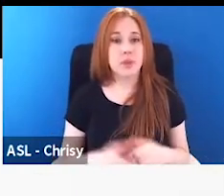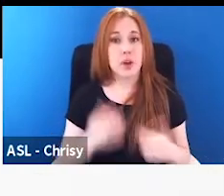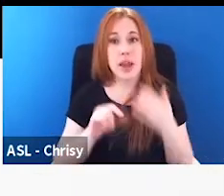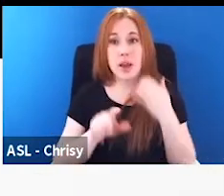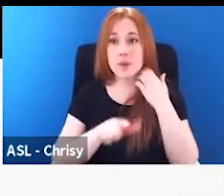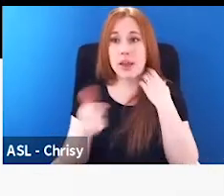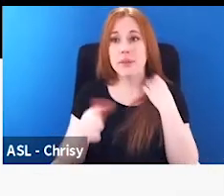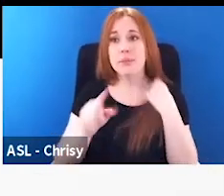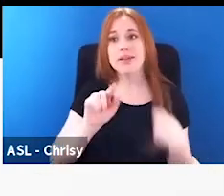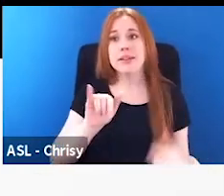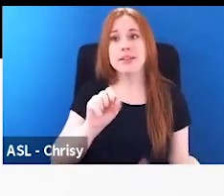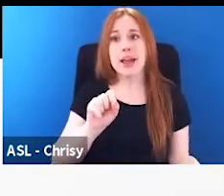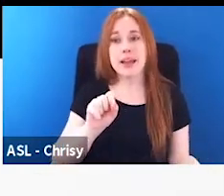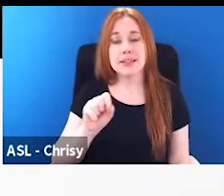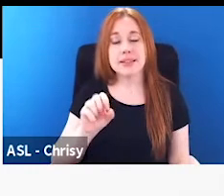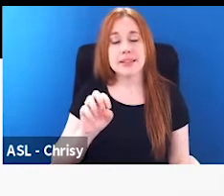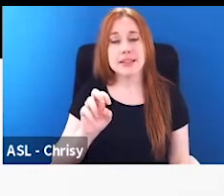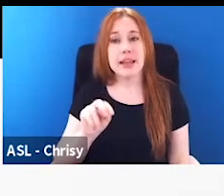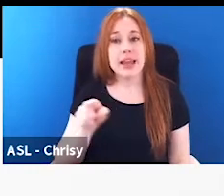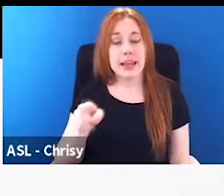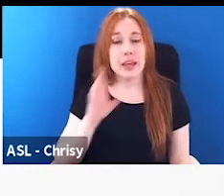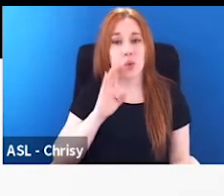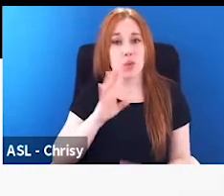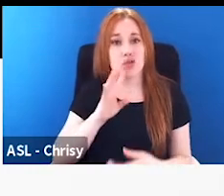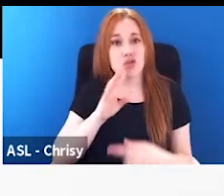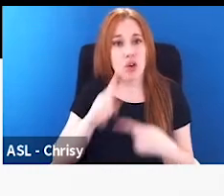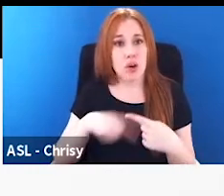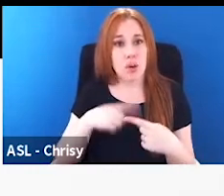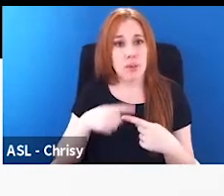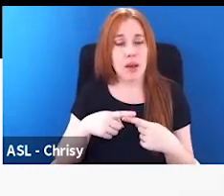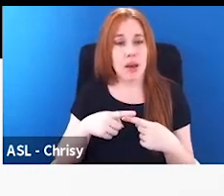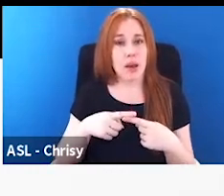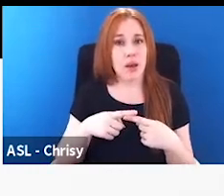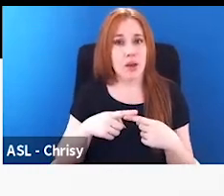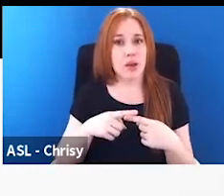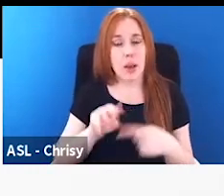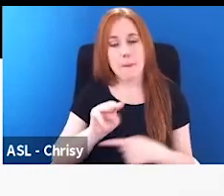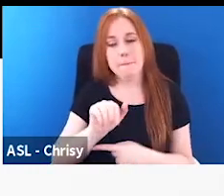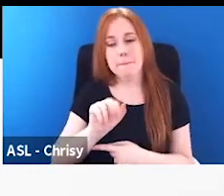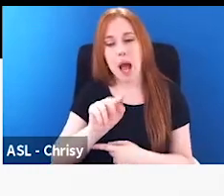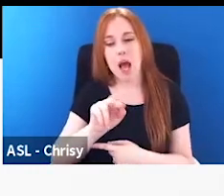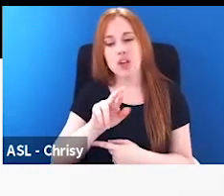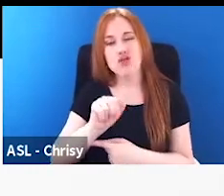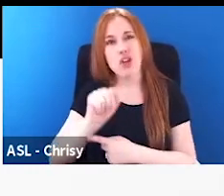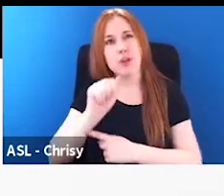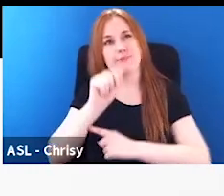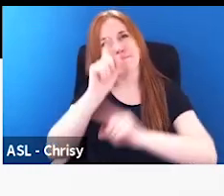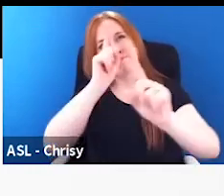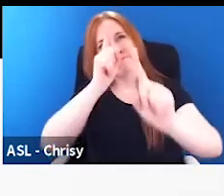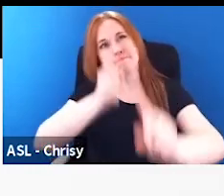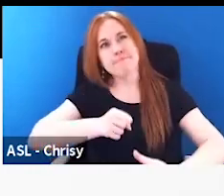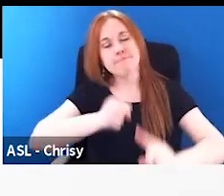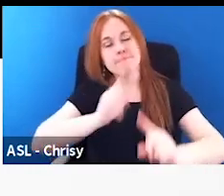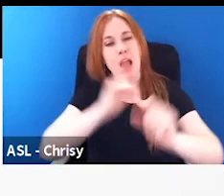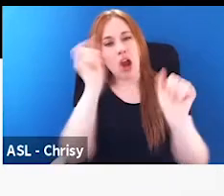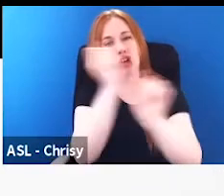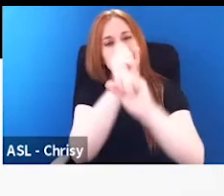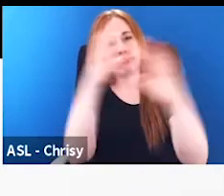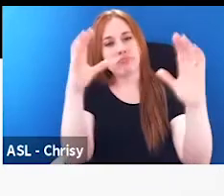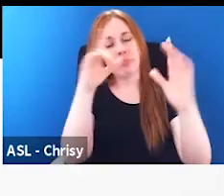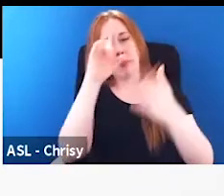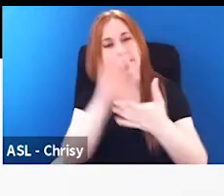over to Tysonn, and he's going to kind of walk through a mantra slide of what we believe, and kind of like